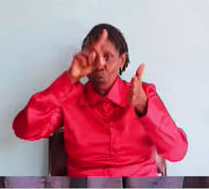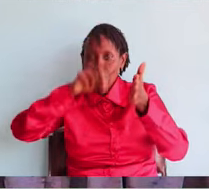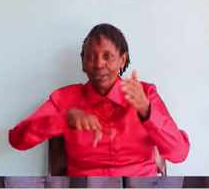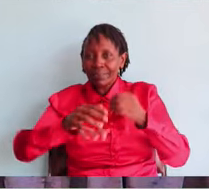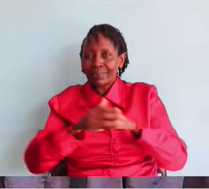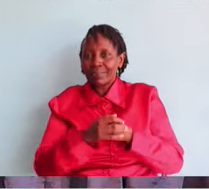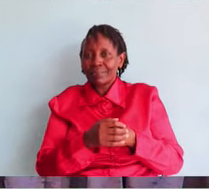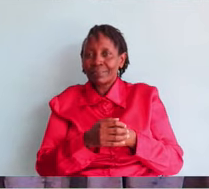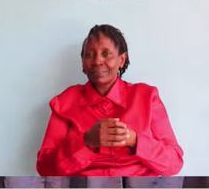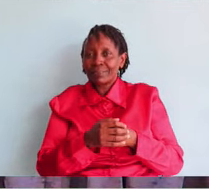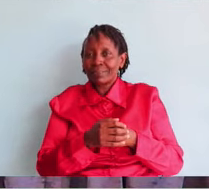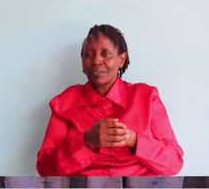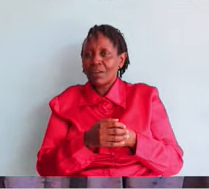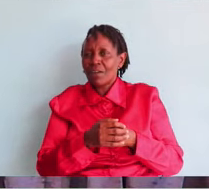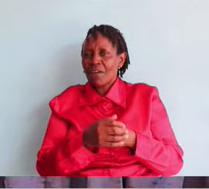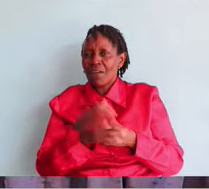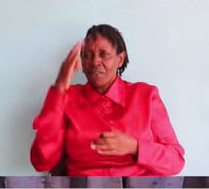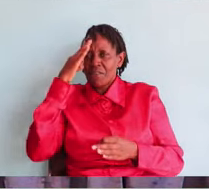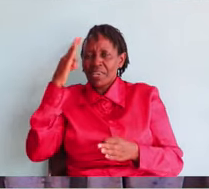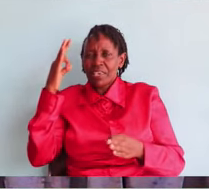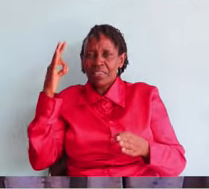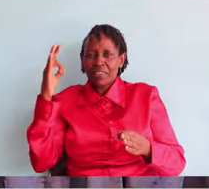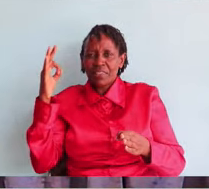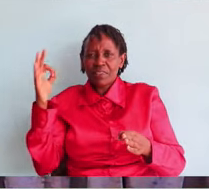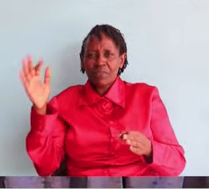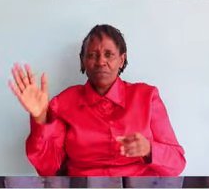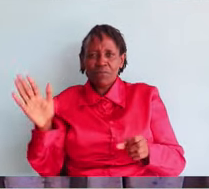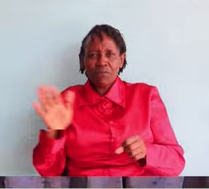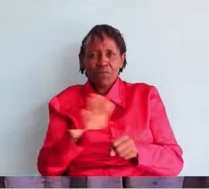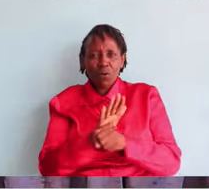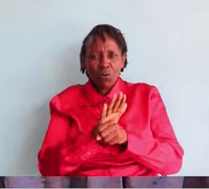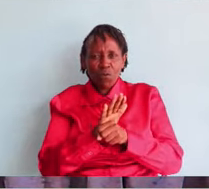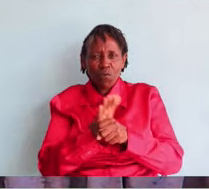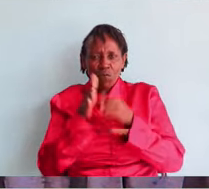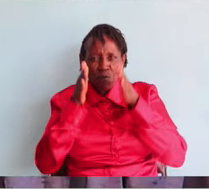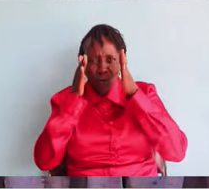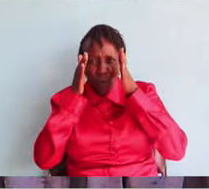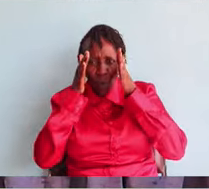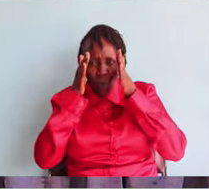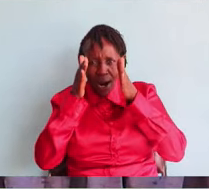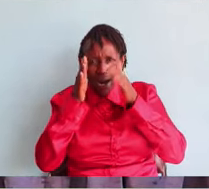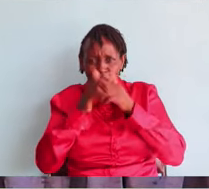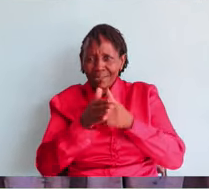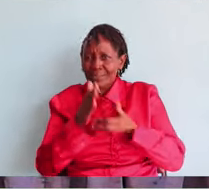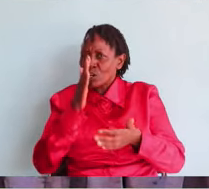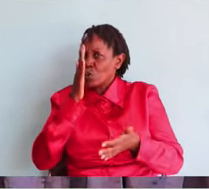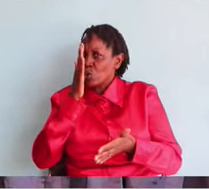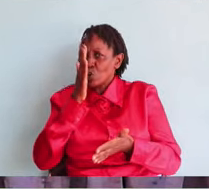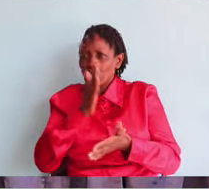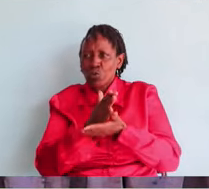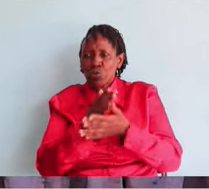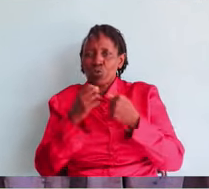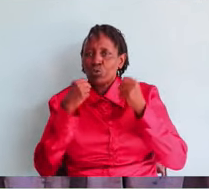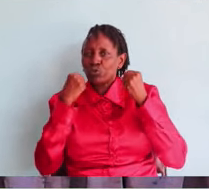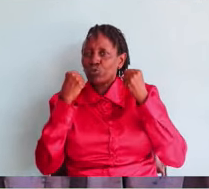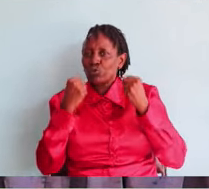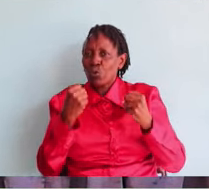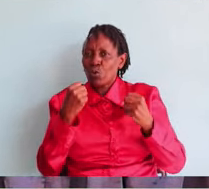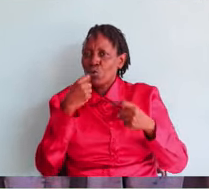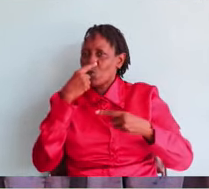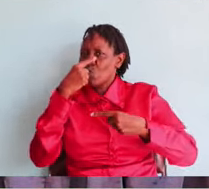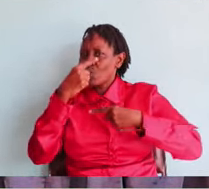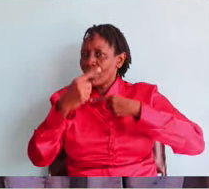loyal, you are faithful, you are committed, you are true, you are steadfast, you are constant,